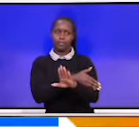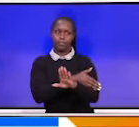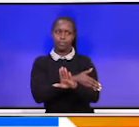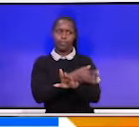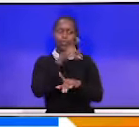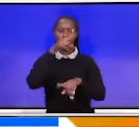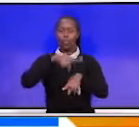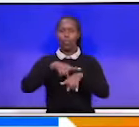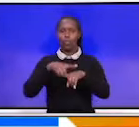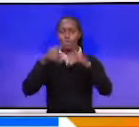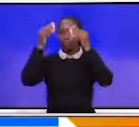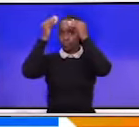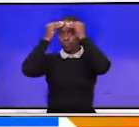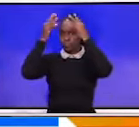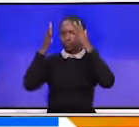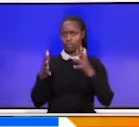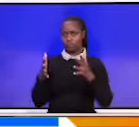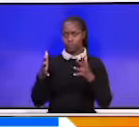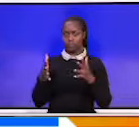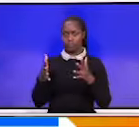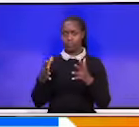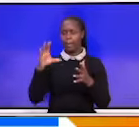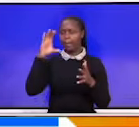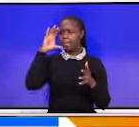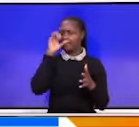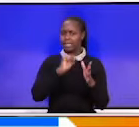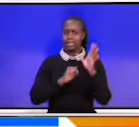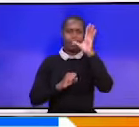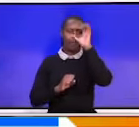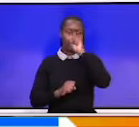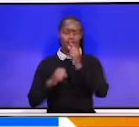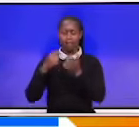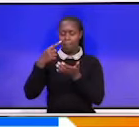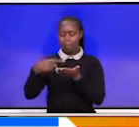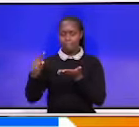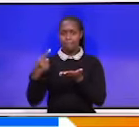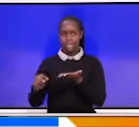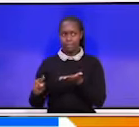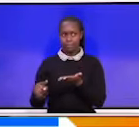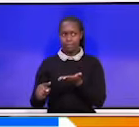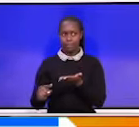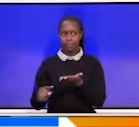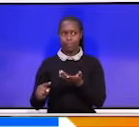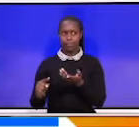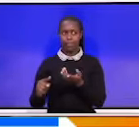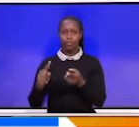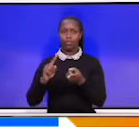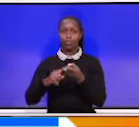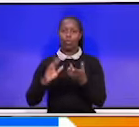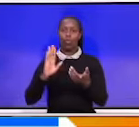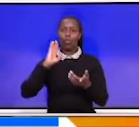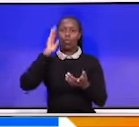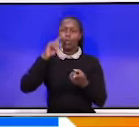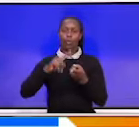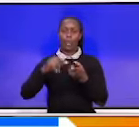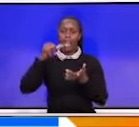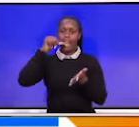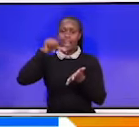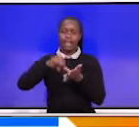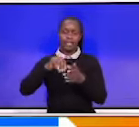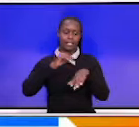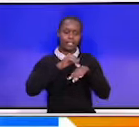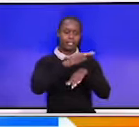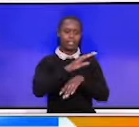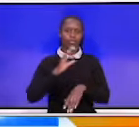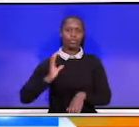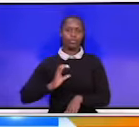when our students used to miss marks, they used to write to her commission to